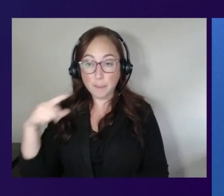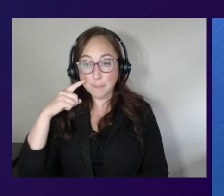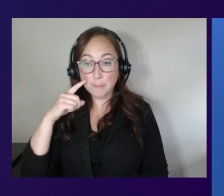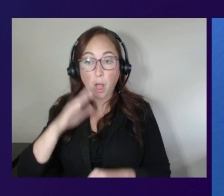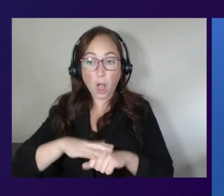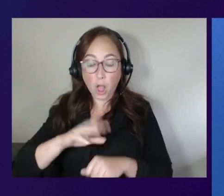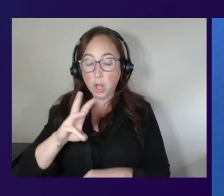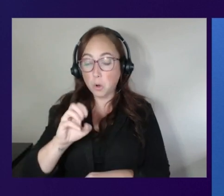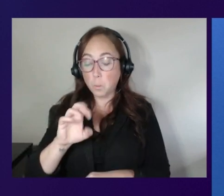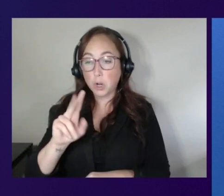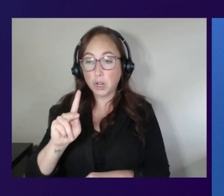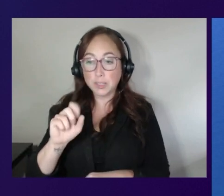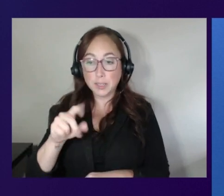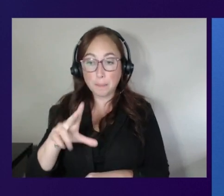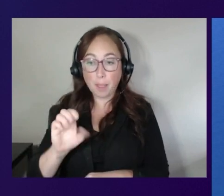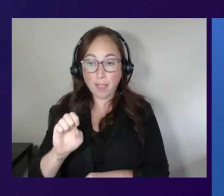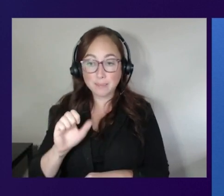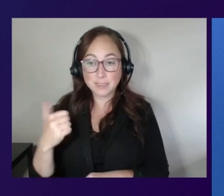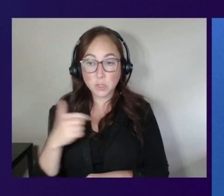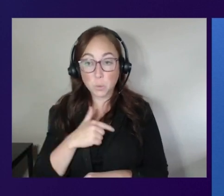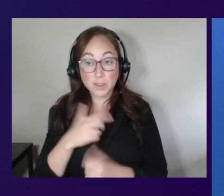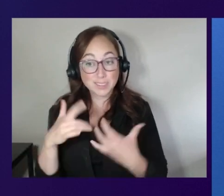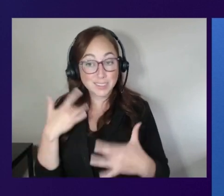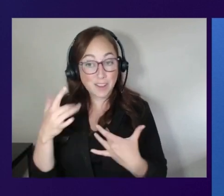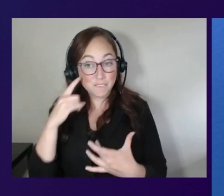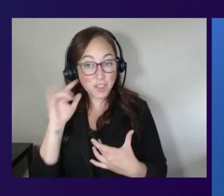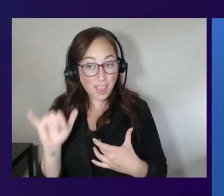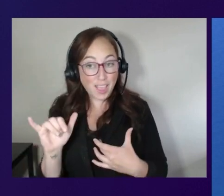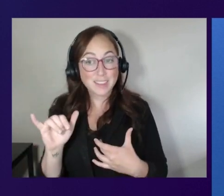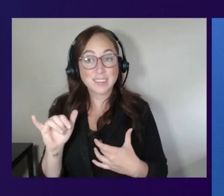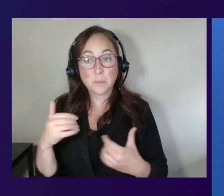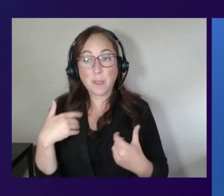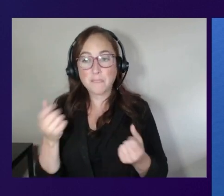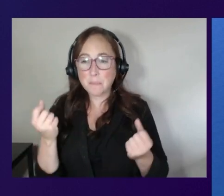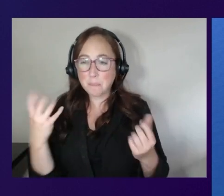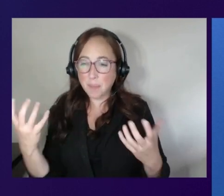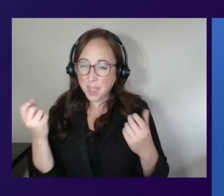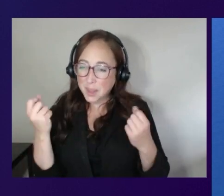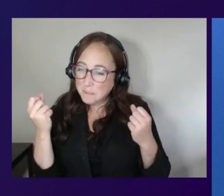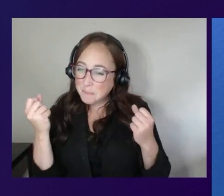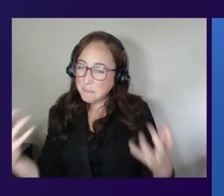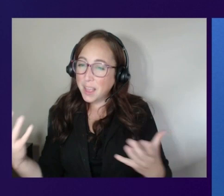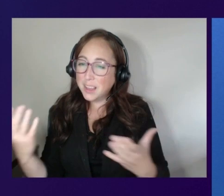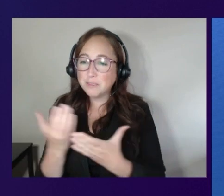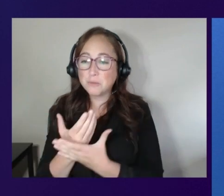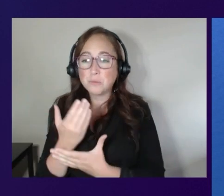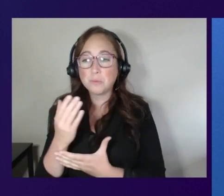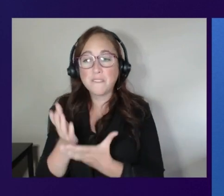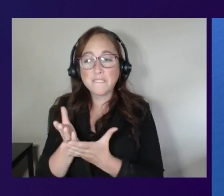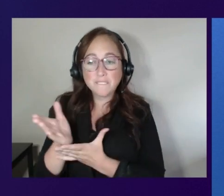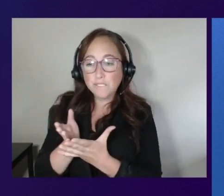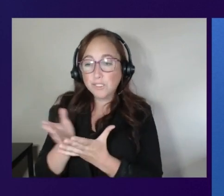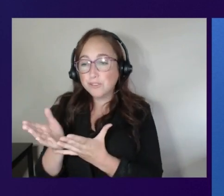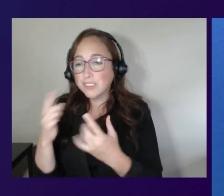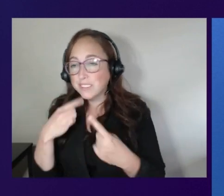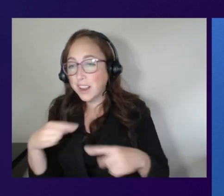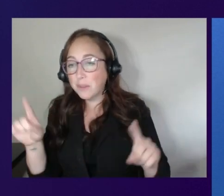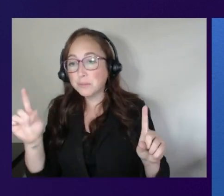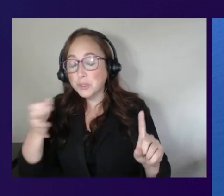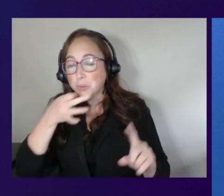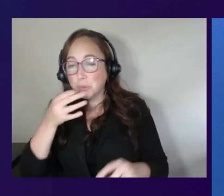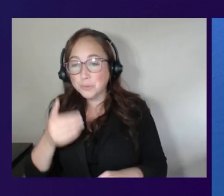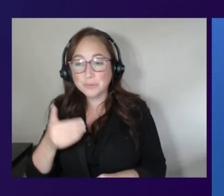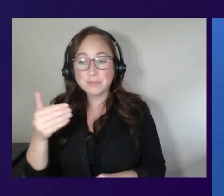excited about that. We have tons and tons of new features and announcements coming between now and reInvent. So